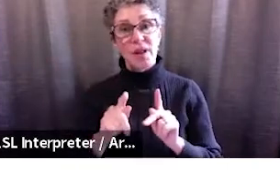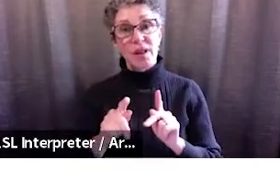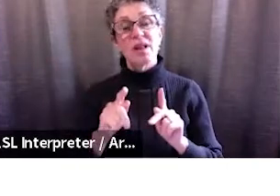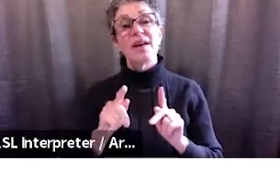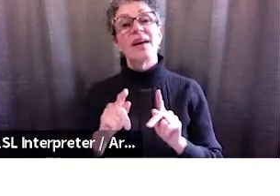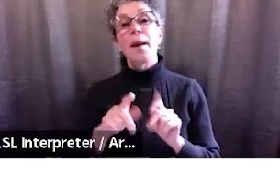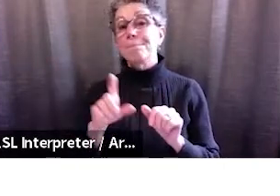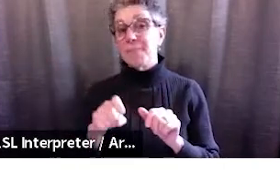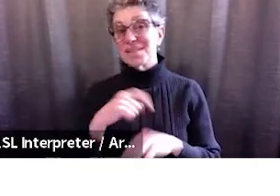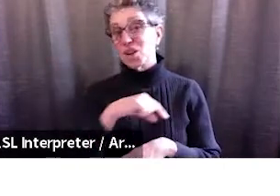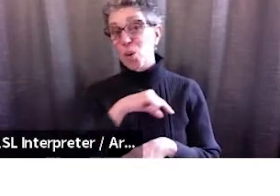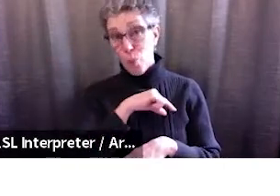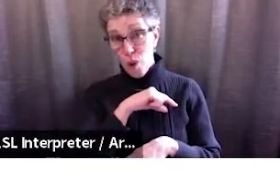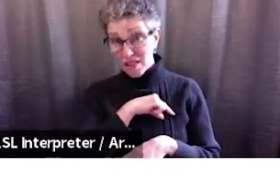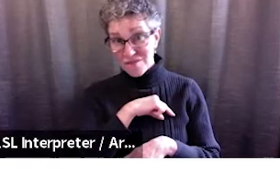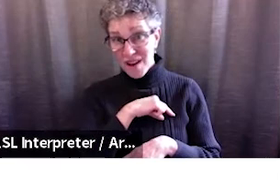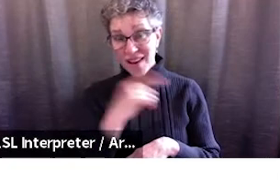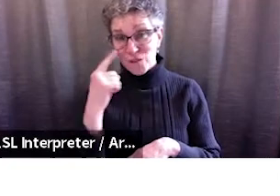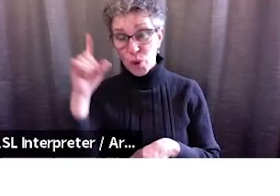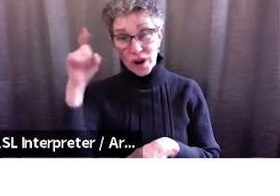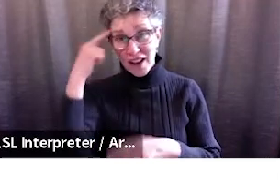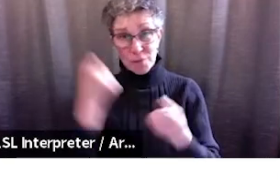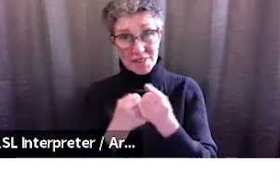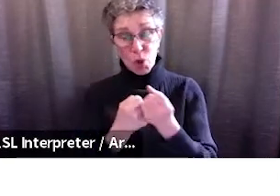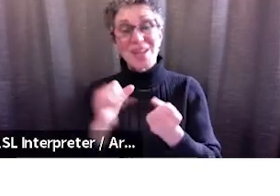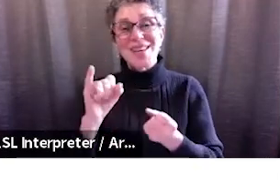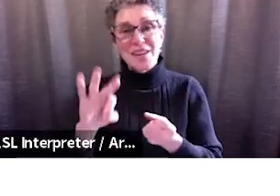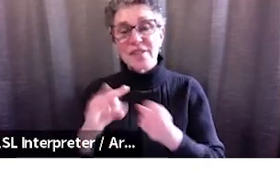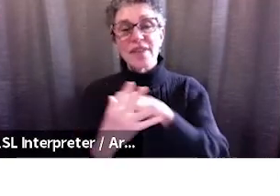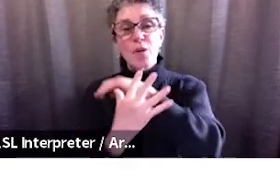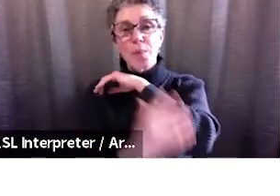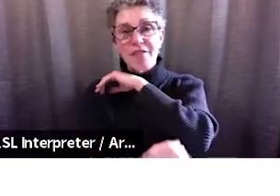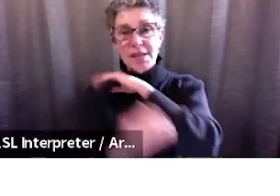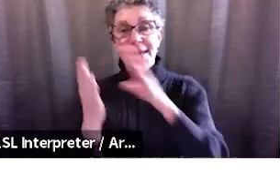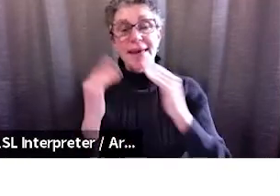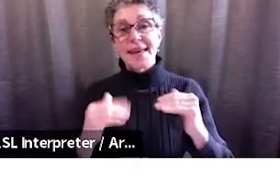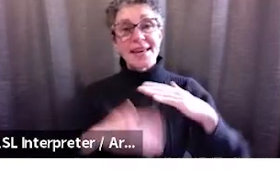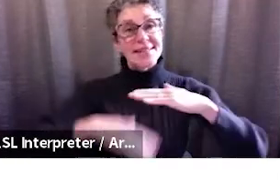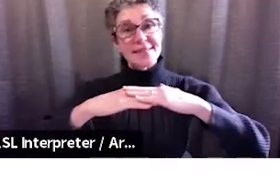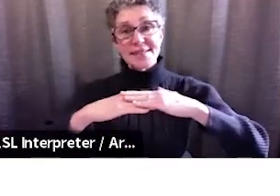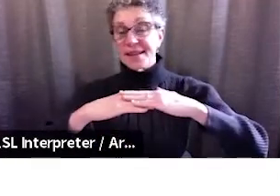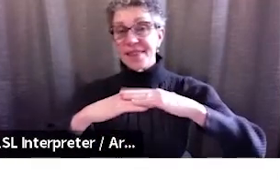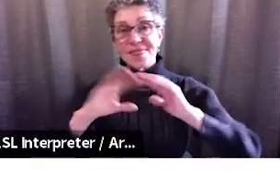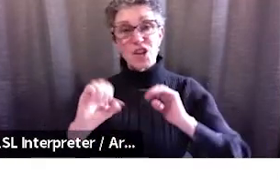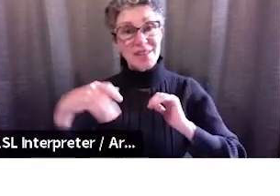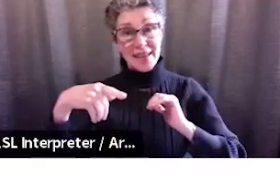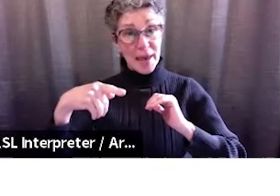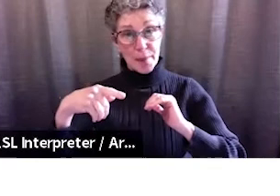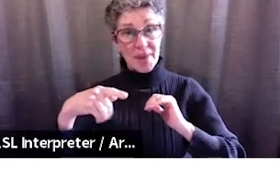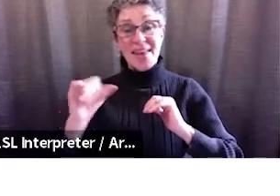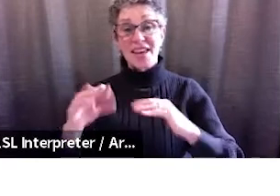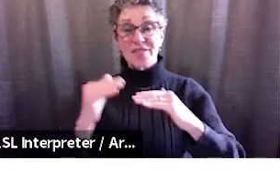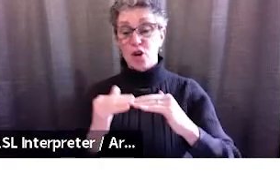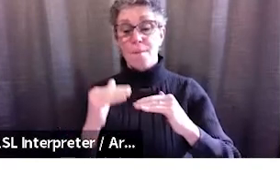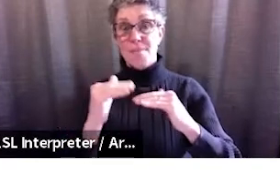to qualify for any kind of government support. Their earnings are capped, and if they go over that, they lose